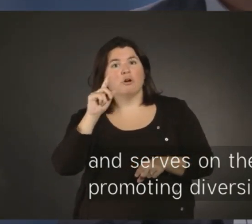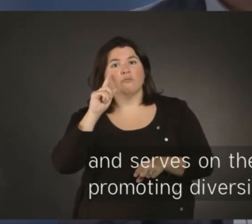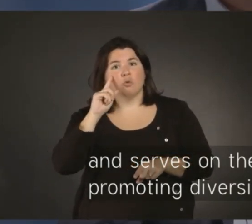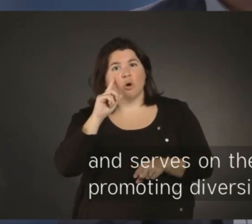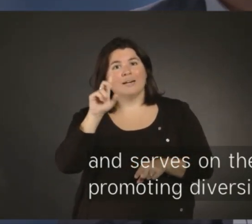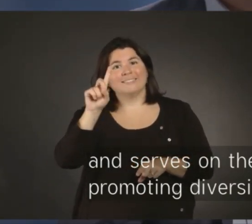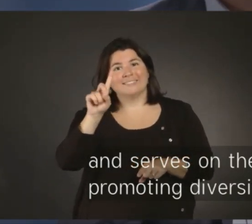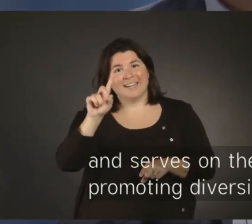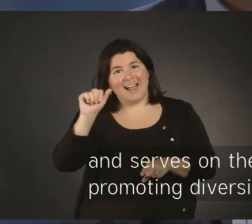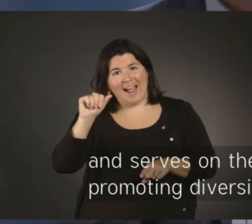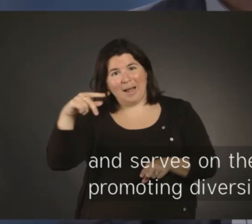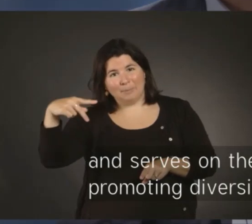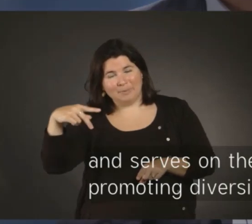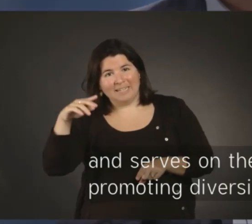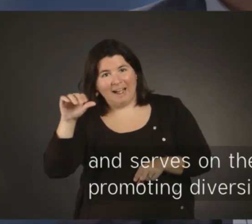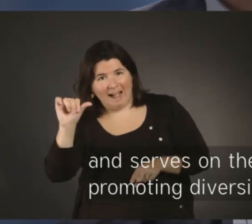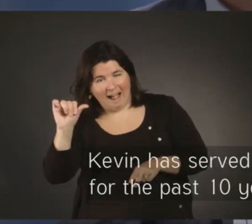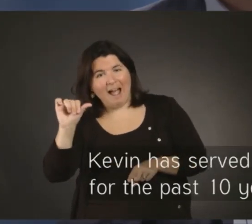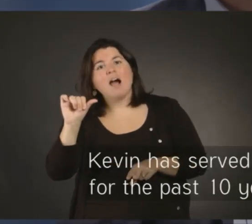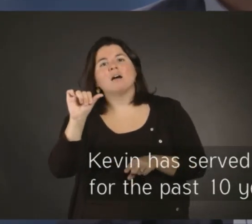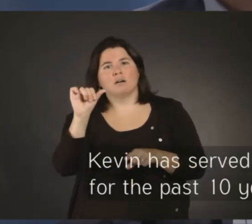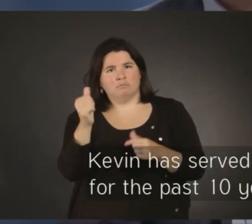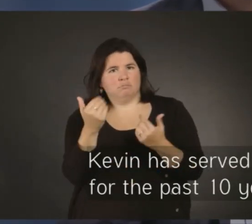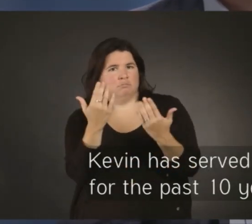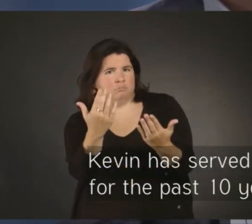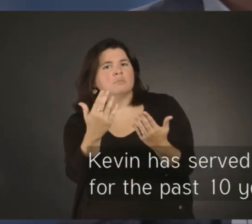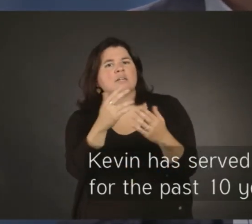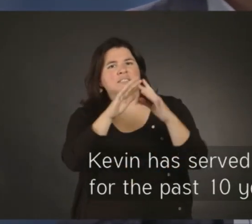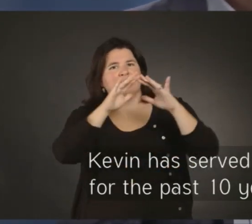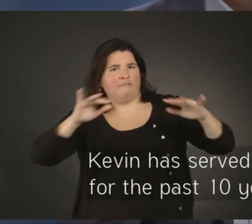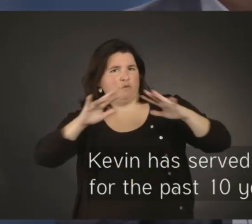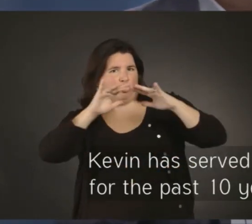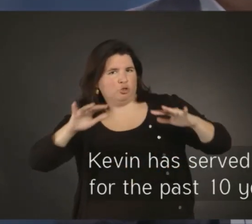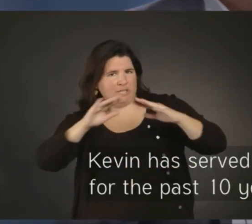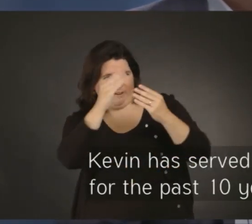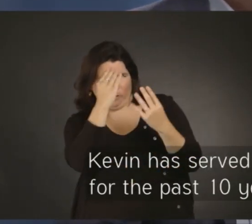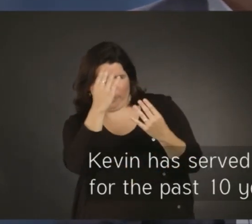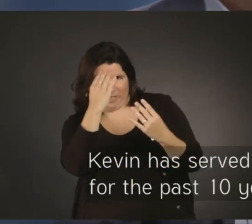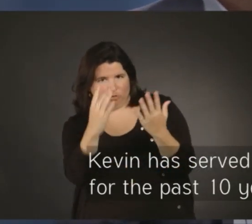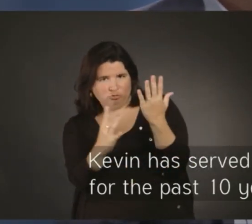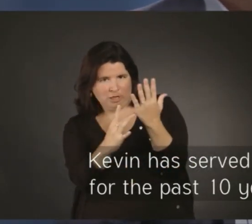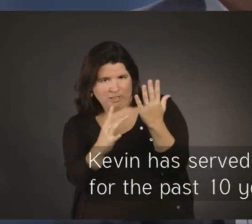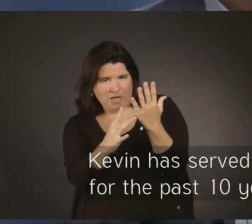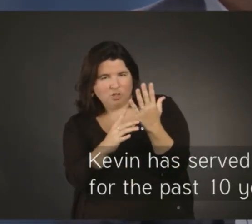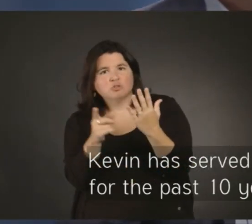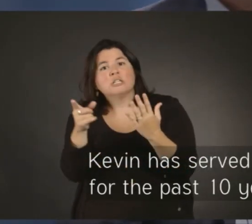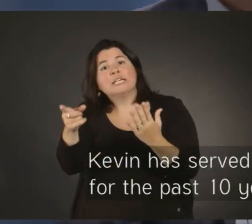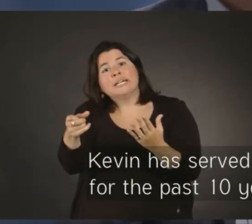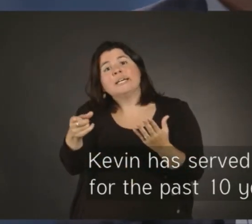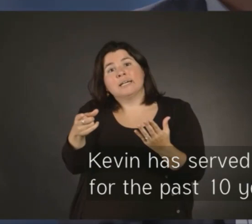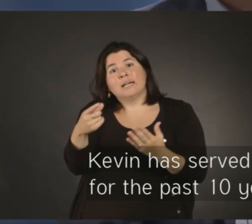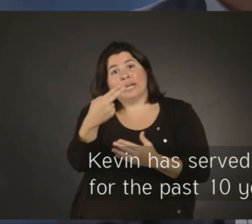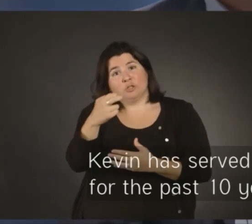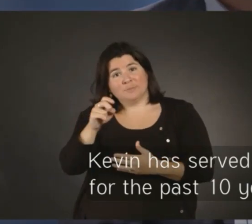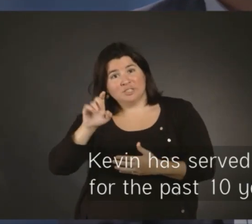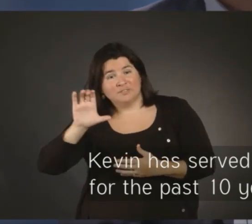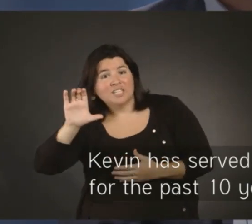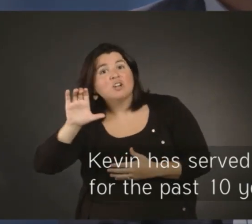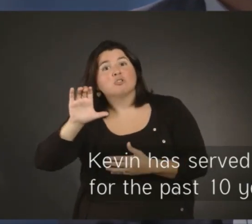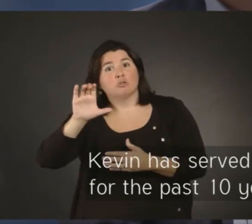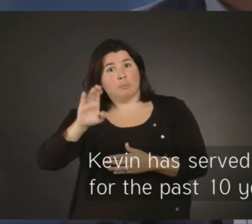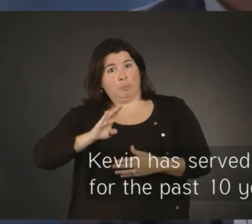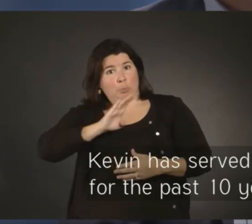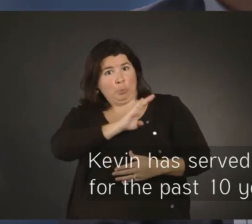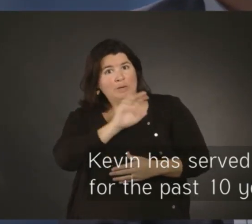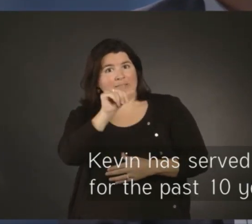in information technology. Kevin has served on the Hearing, Speech, and Deaf Center board for the past 10 years and